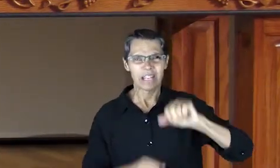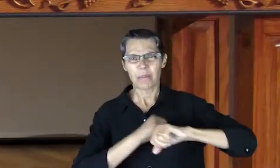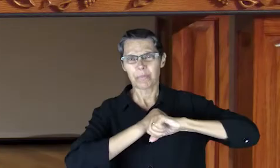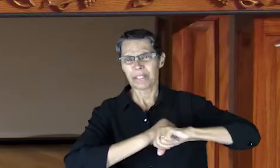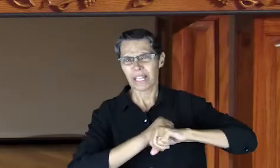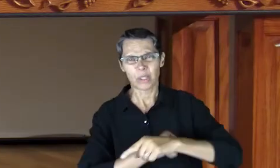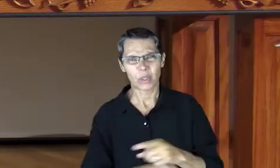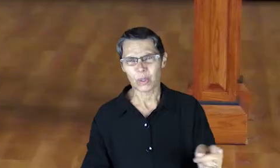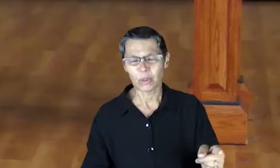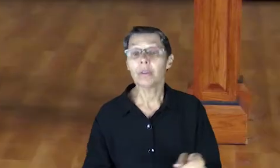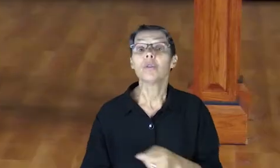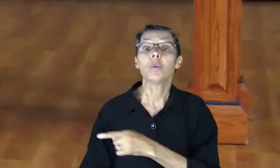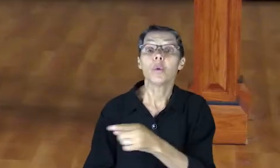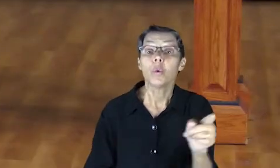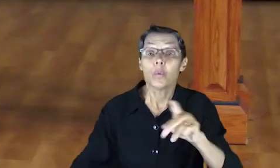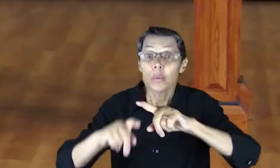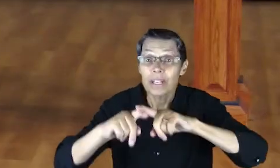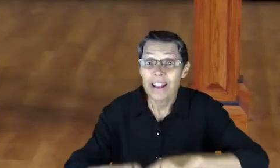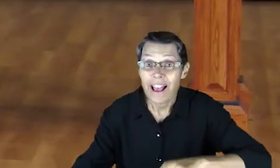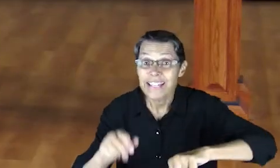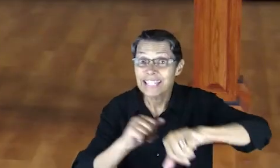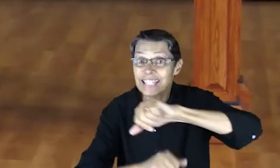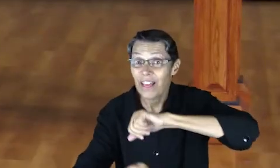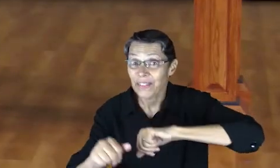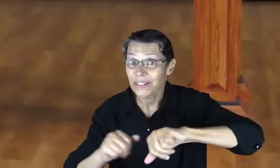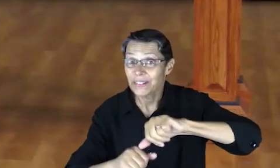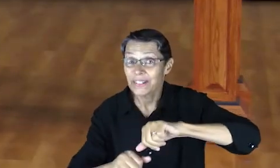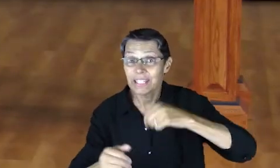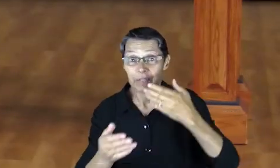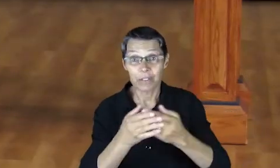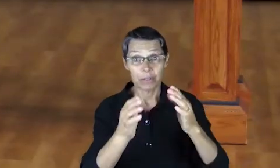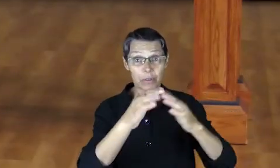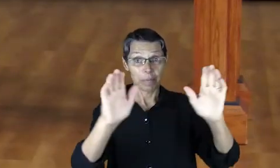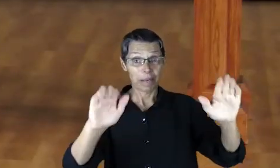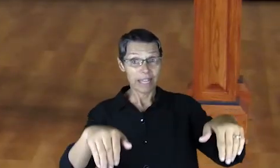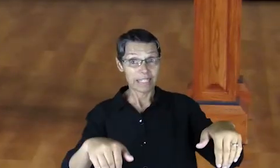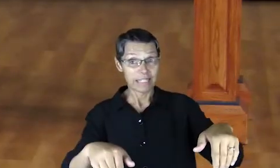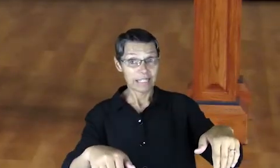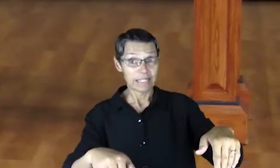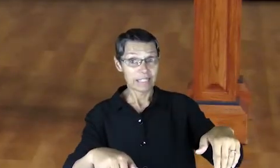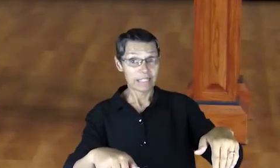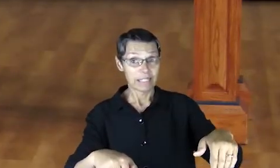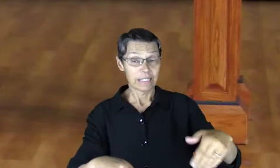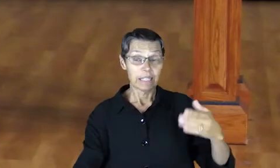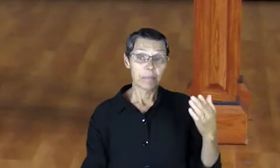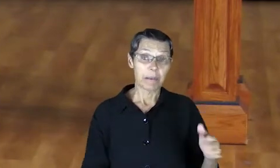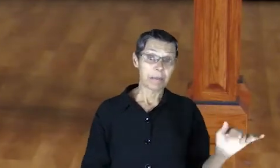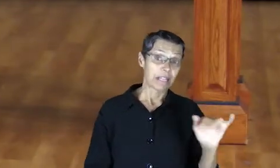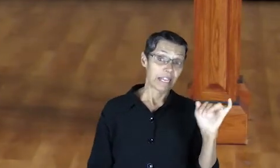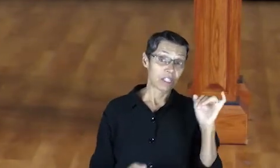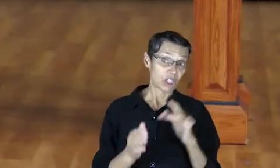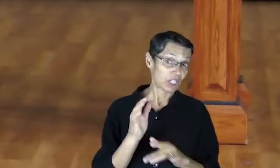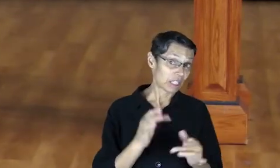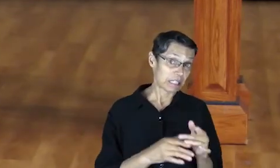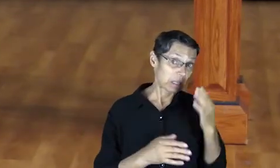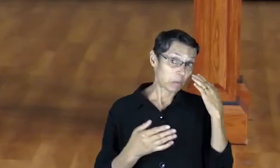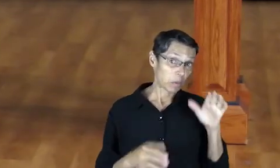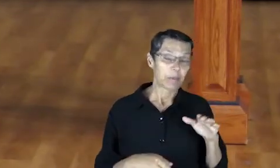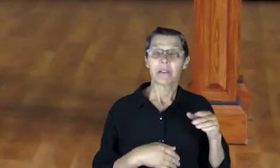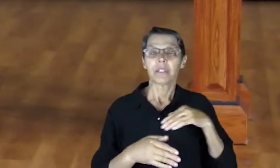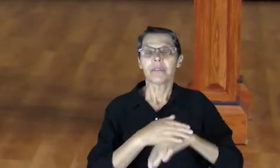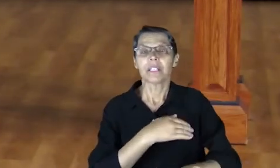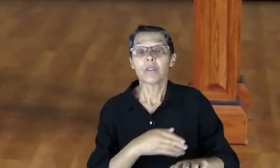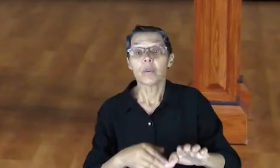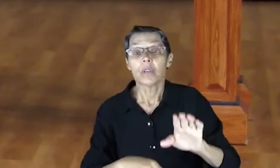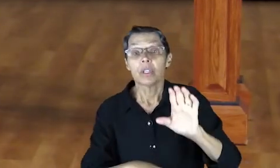protect you. Rely on each other. And if you get to a place maybe like Jesus in his own synagogue,